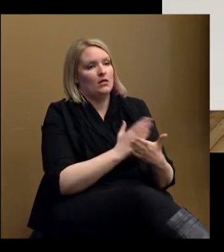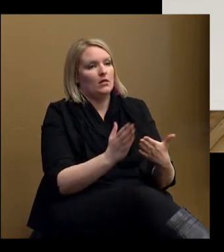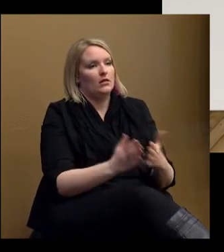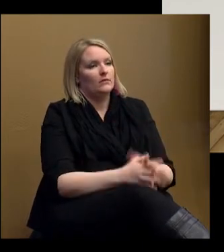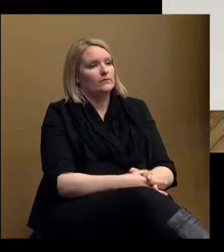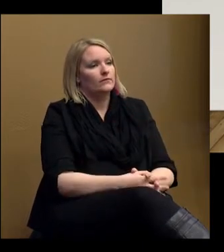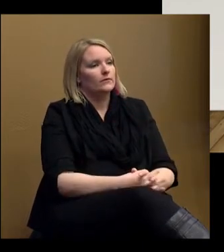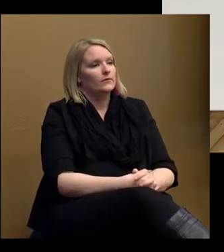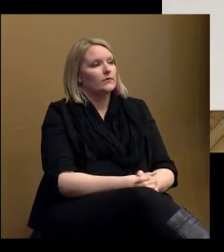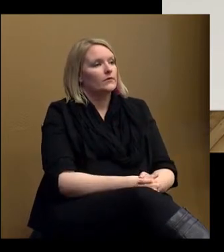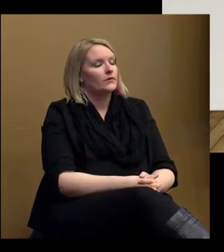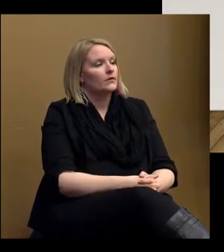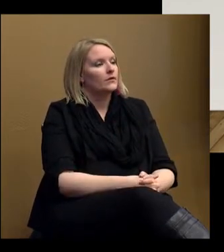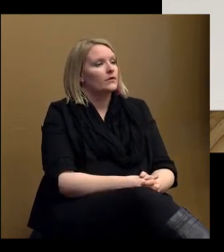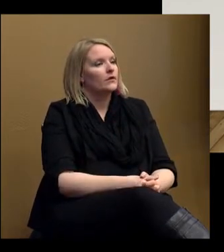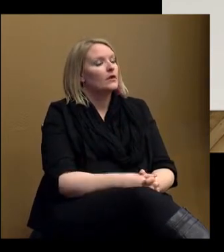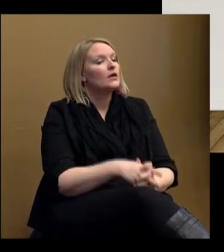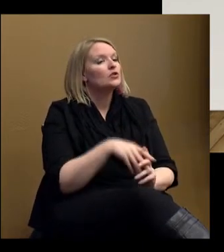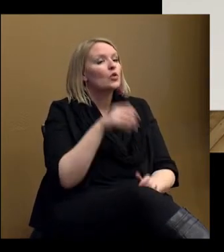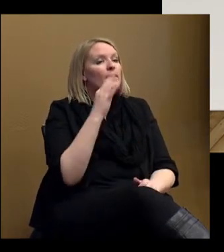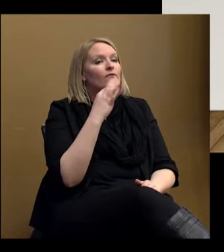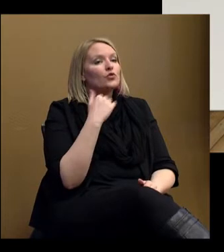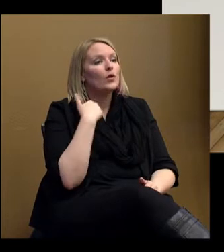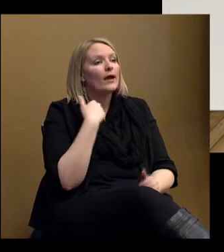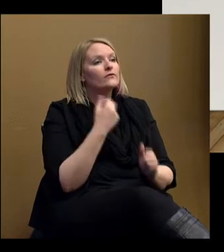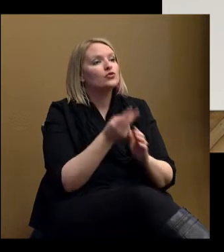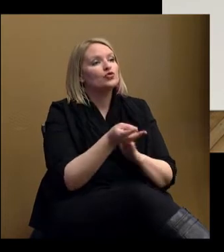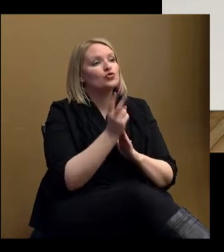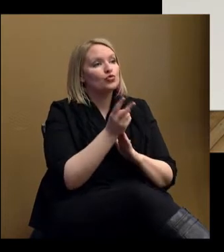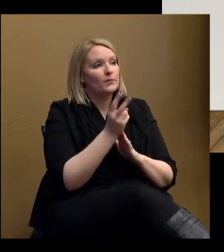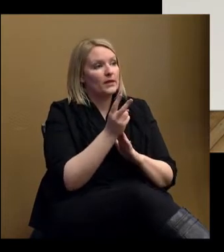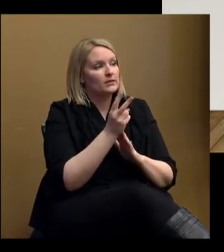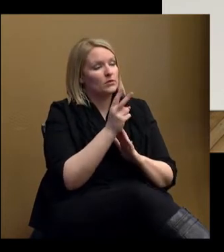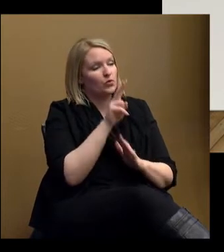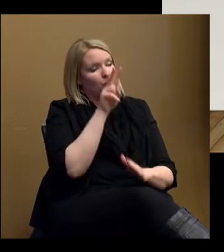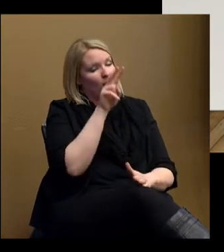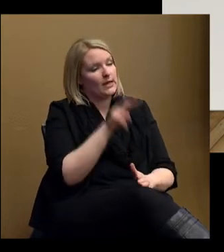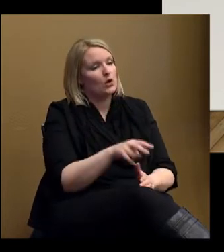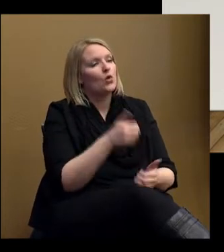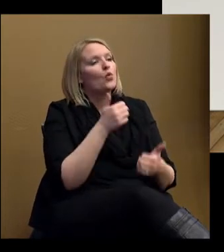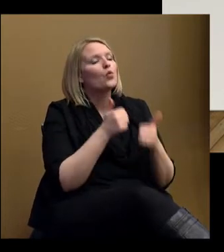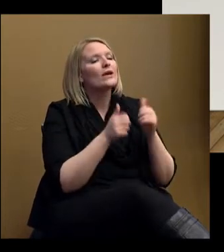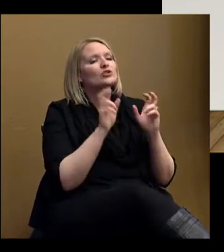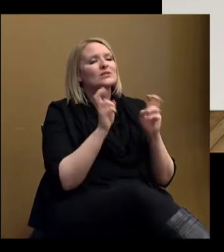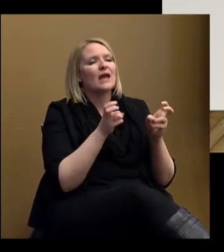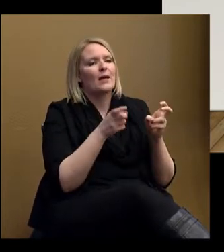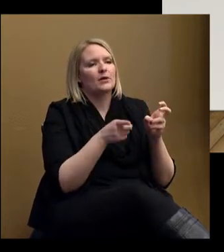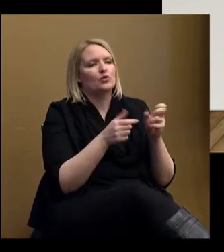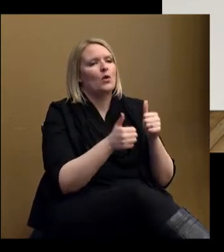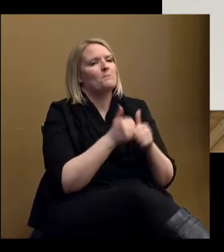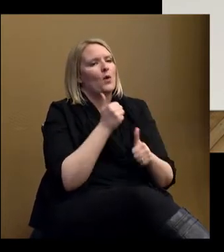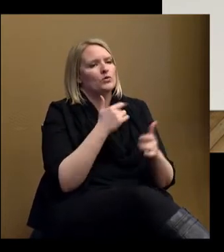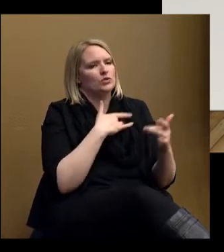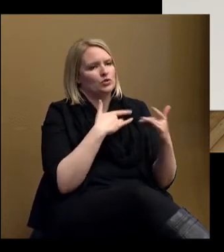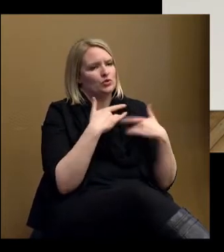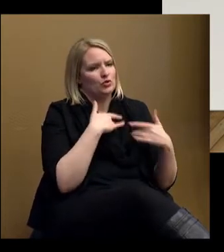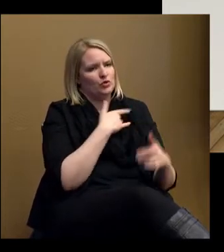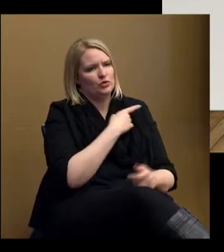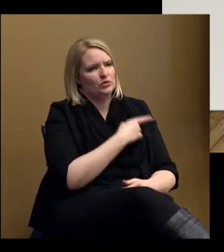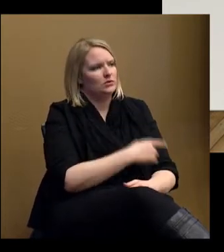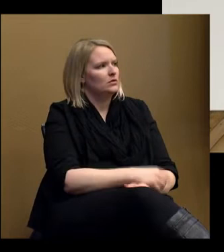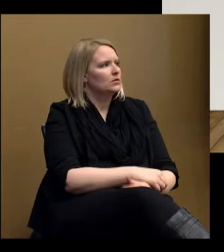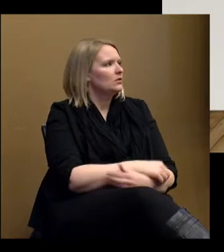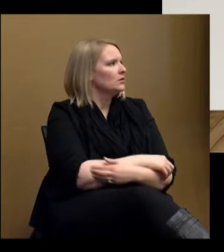So if you could take even 2 minutes to run down, what area are you guys most concerned with up here up